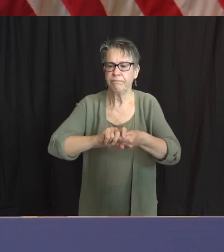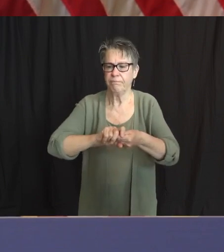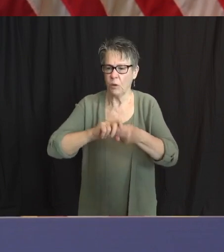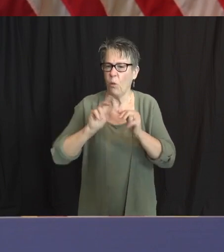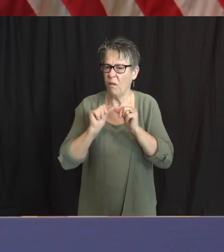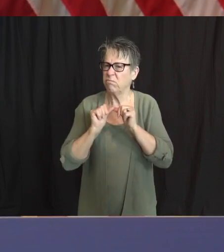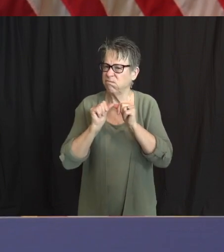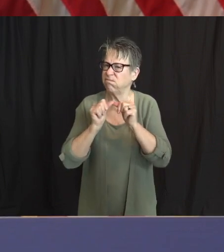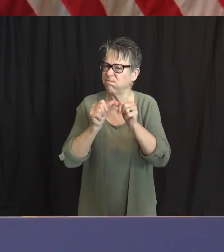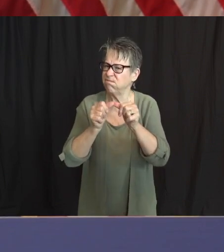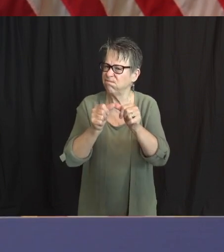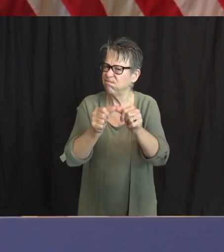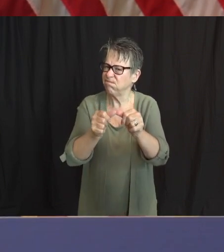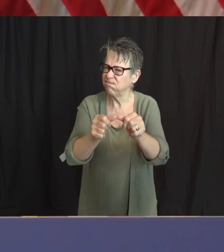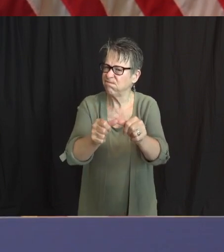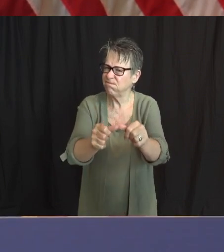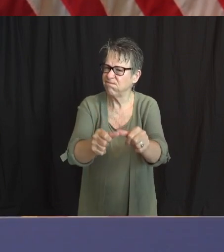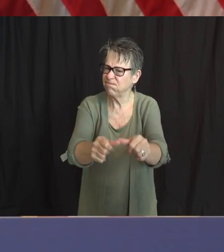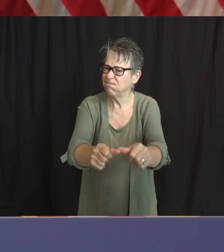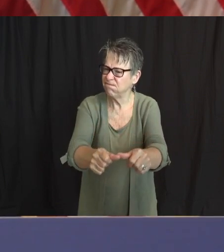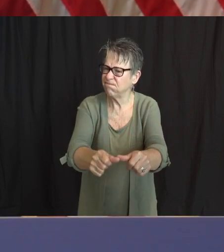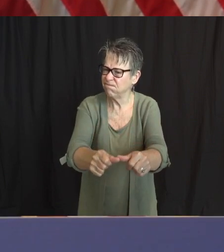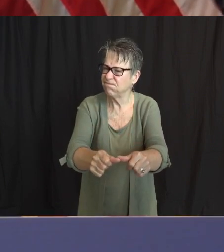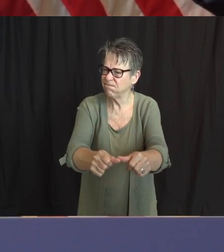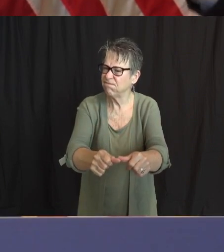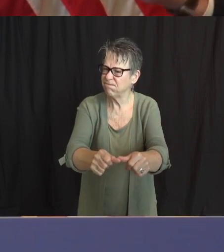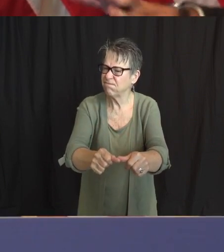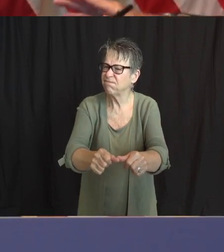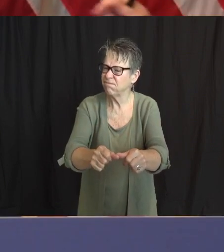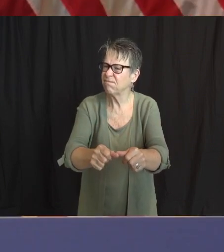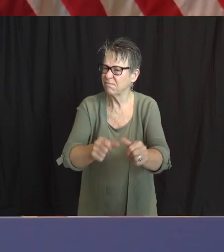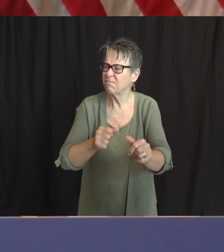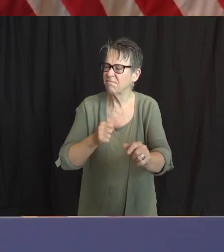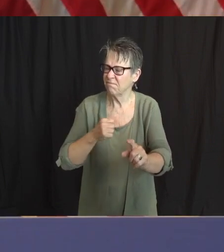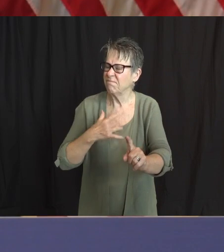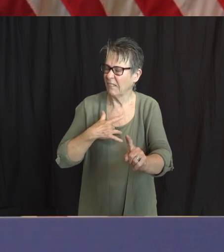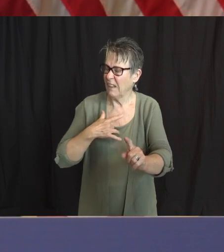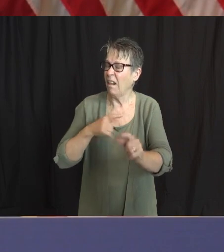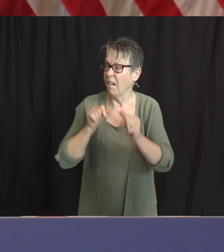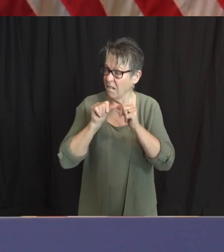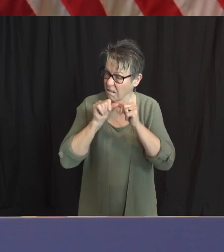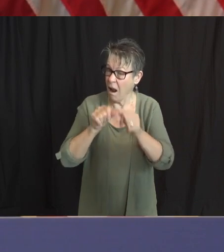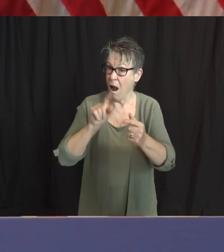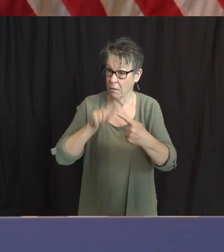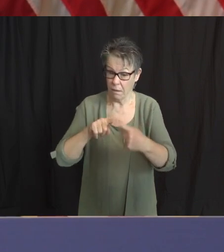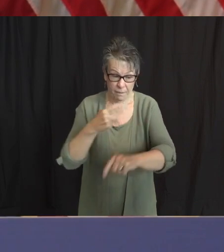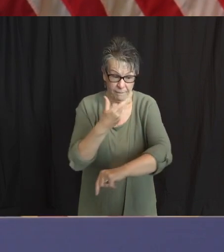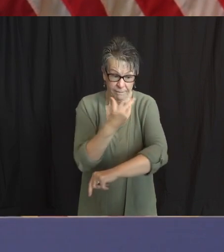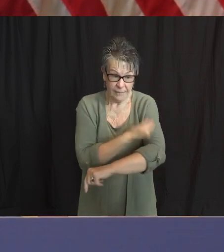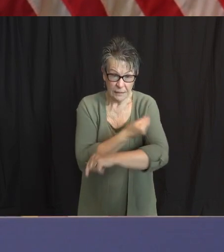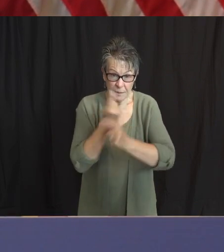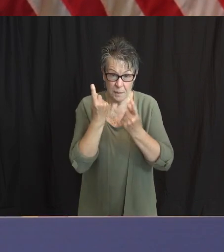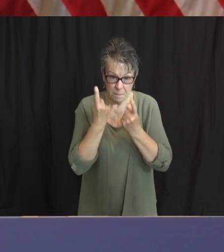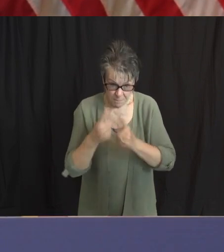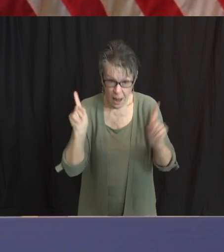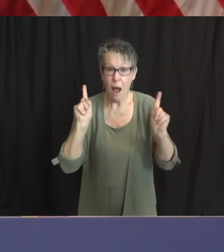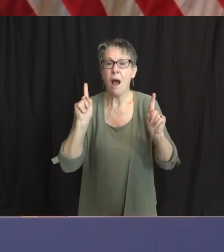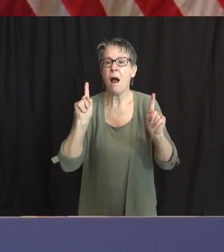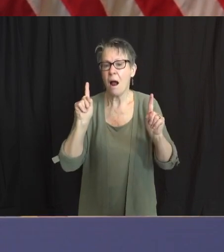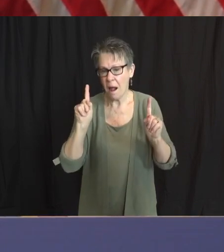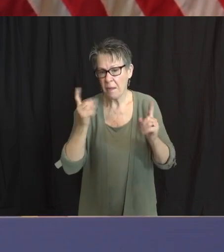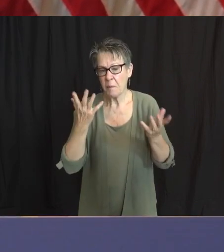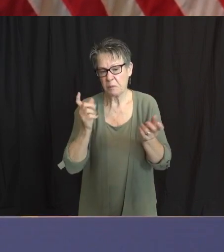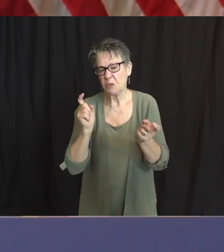there's a therapeutic that we know is, it's not for something over here, let's try it for COVID, but it's explicitly for